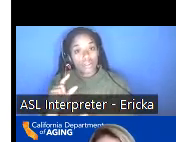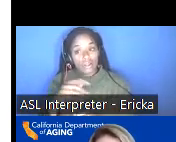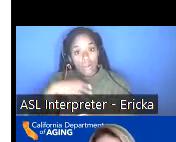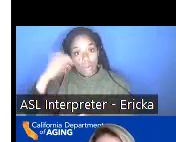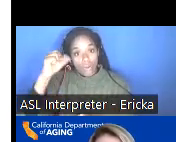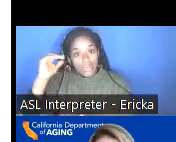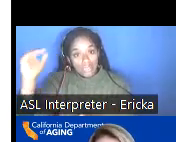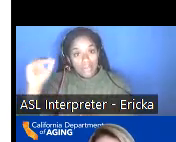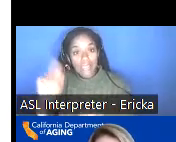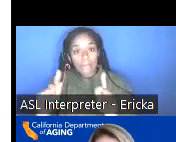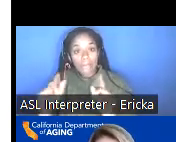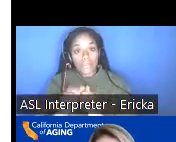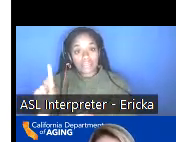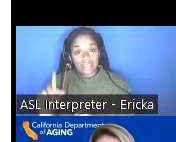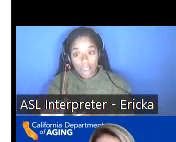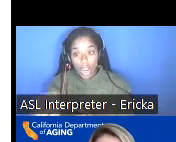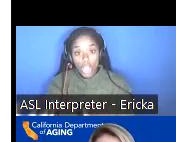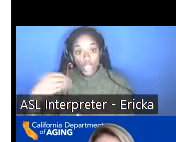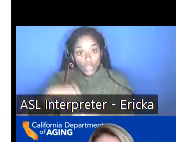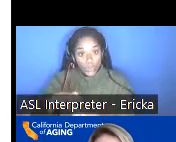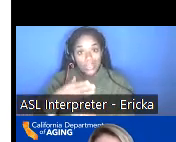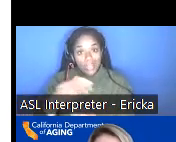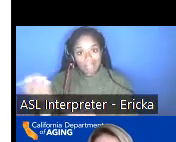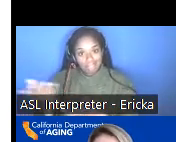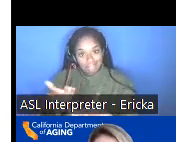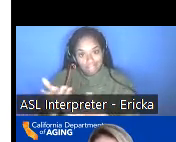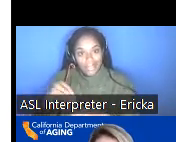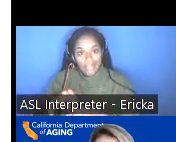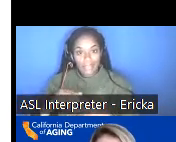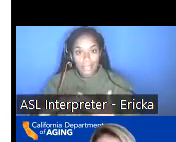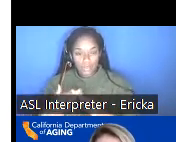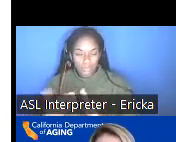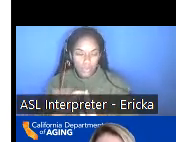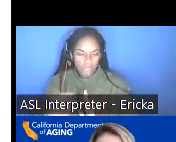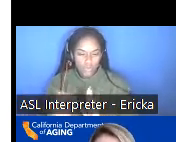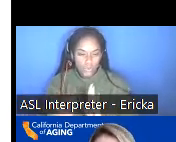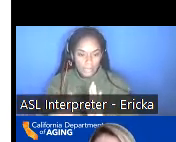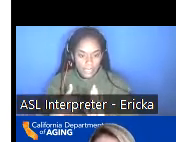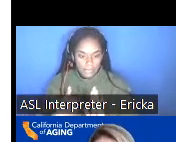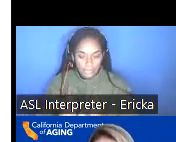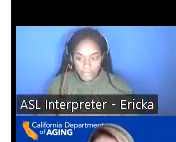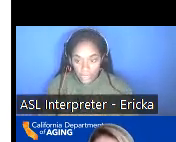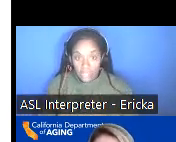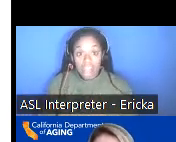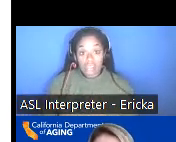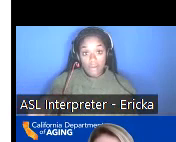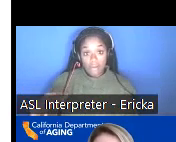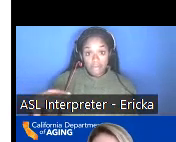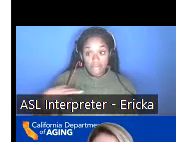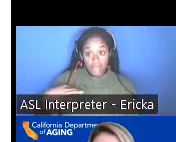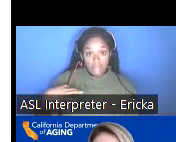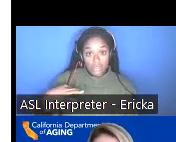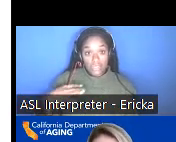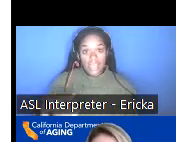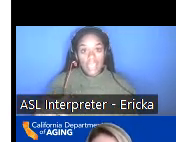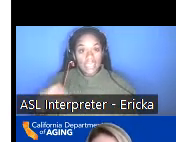included within and engaged in the community. So a few examples, in the area of volunteerism and